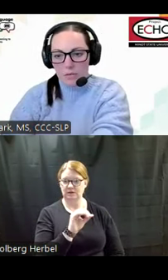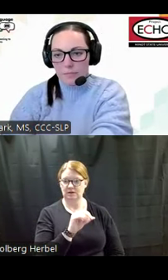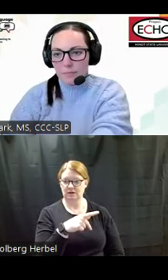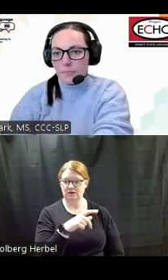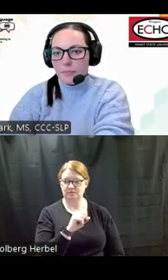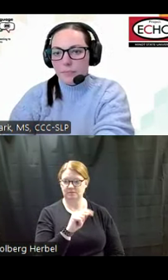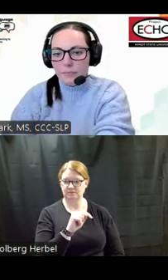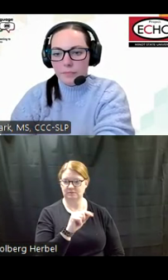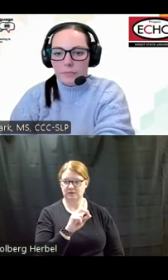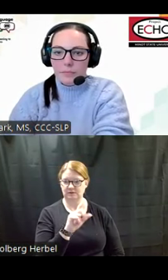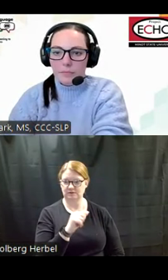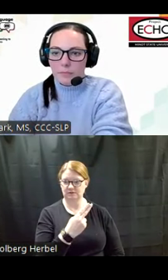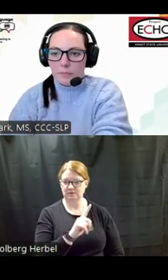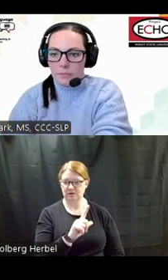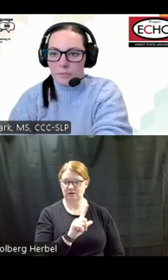krista.opstedal@minotstateu.edu.